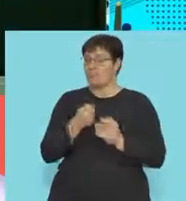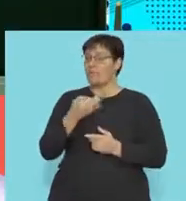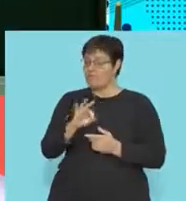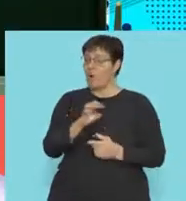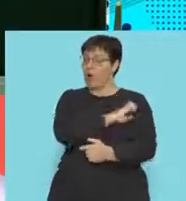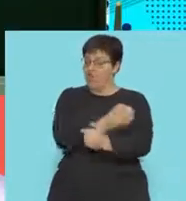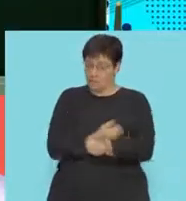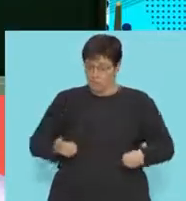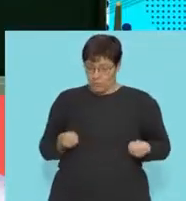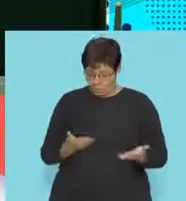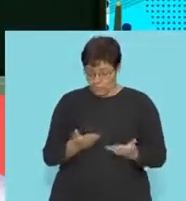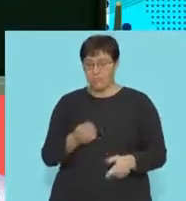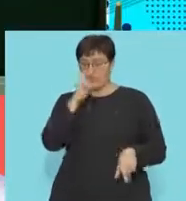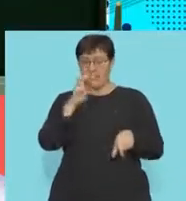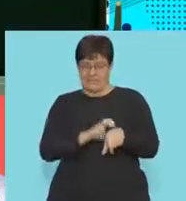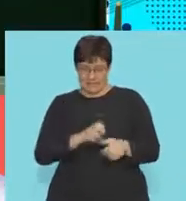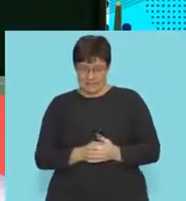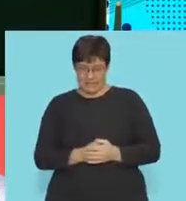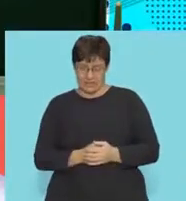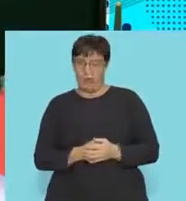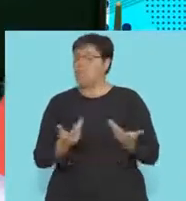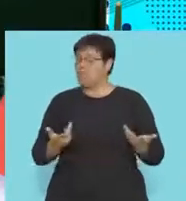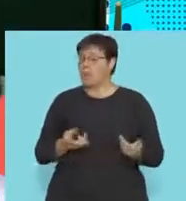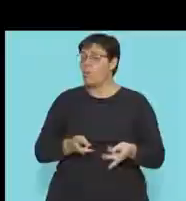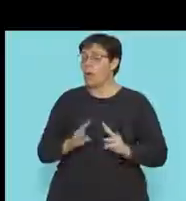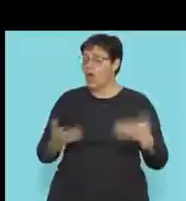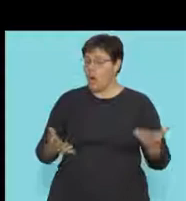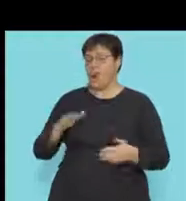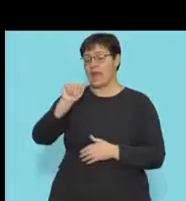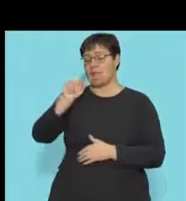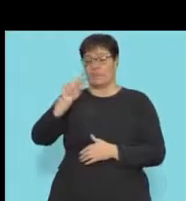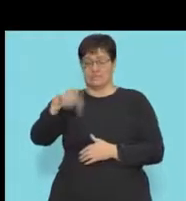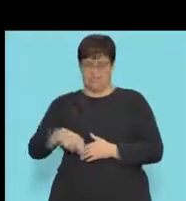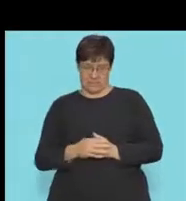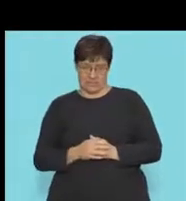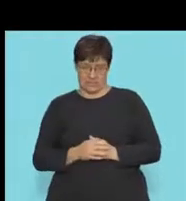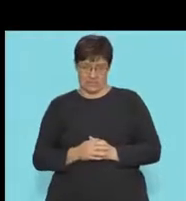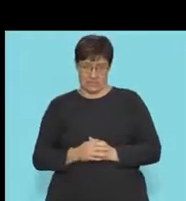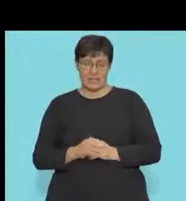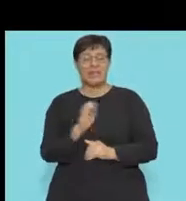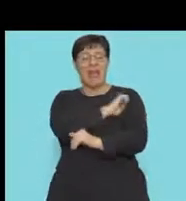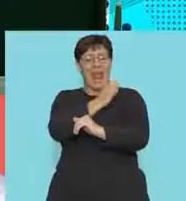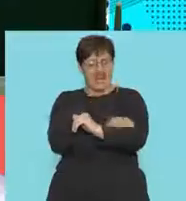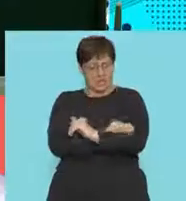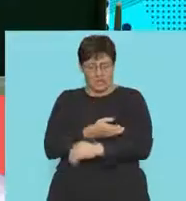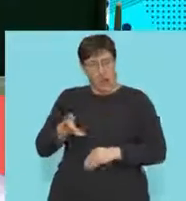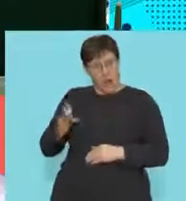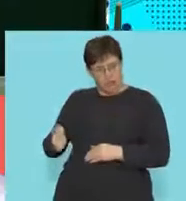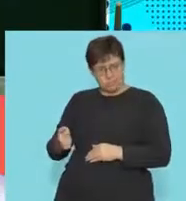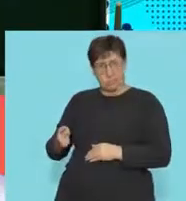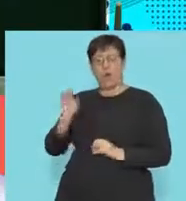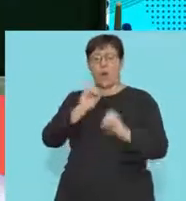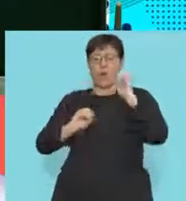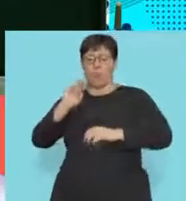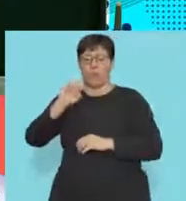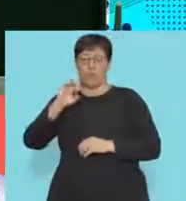for energy to be produced in the cell, i.e. in the form of ATP, which is the energy carrier molecule. So guys,